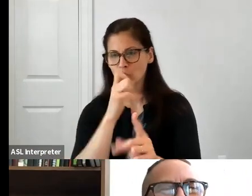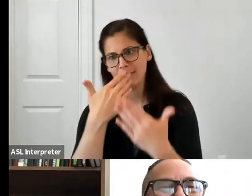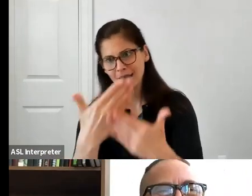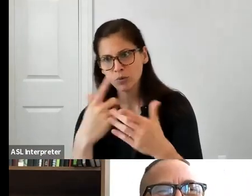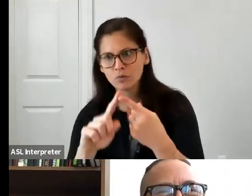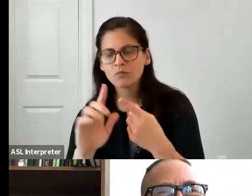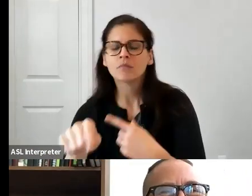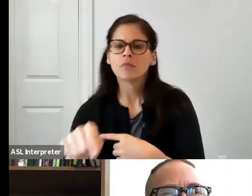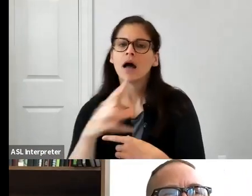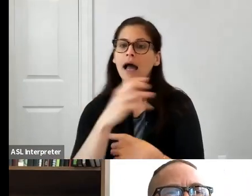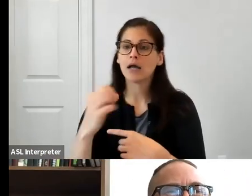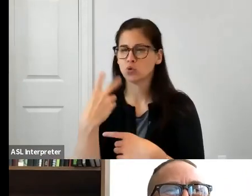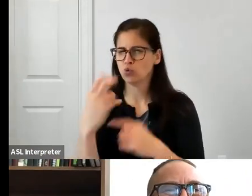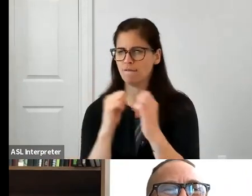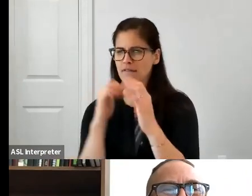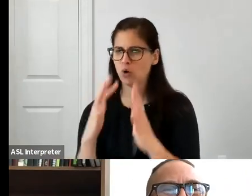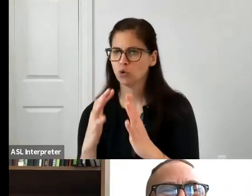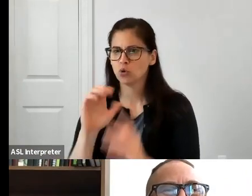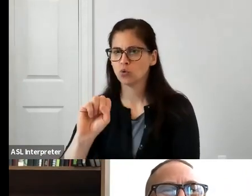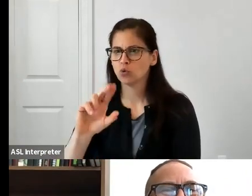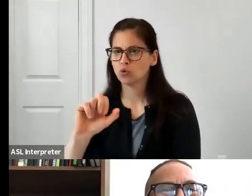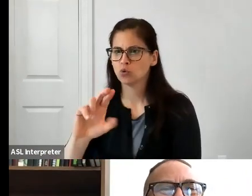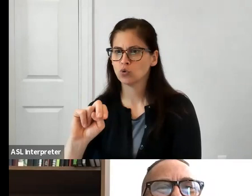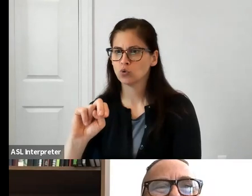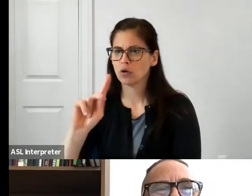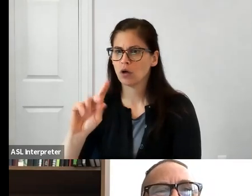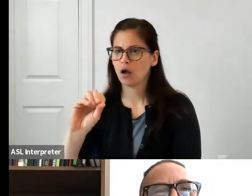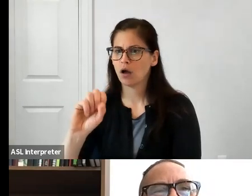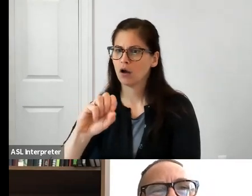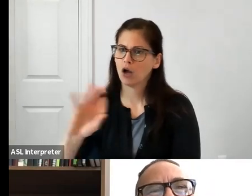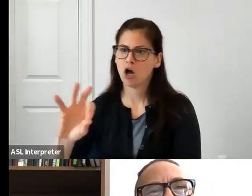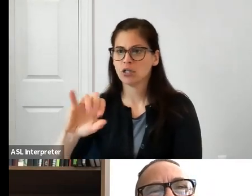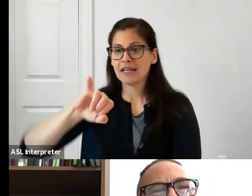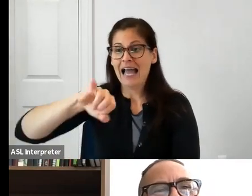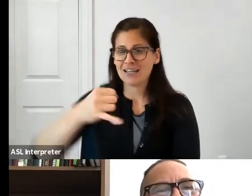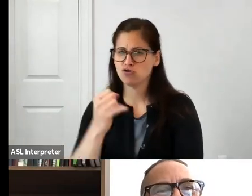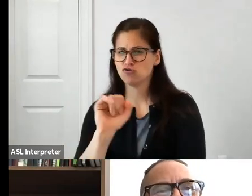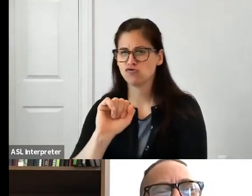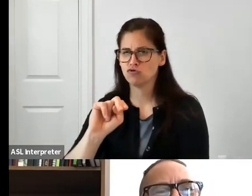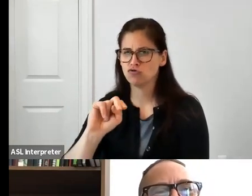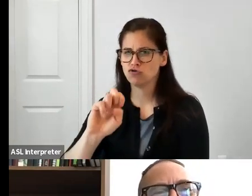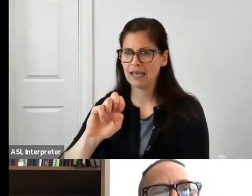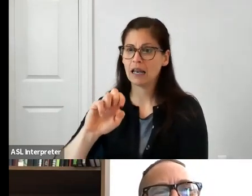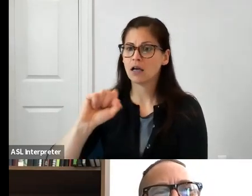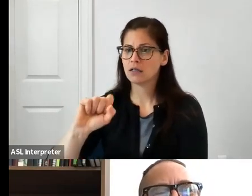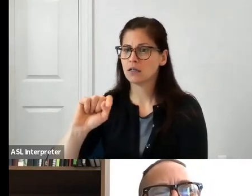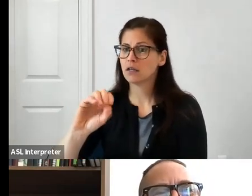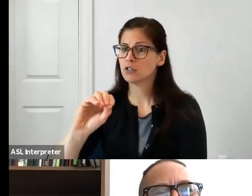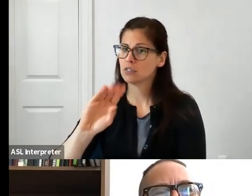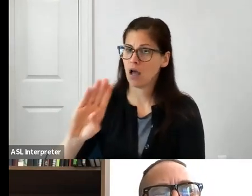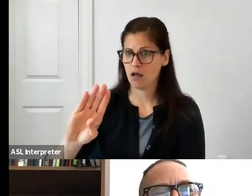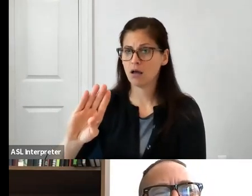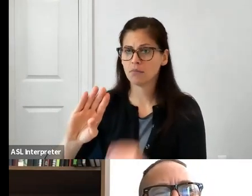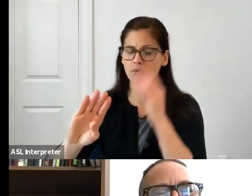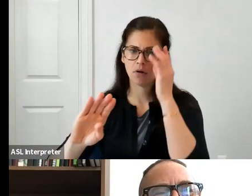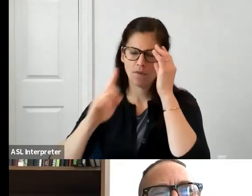our founders, Susan Kossoff and Jane Staub, for really learning and leading